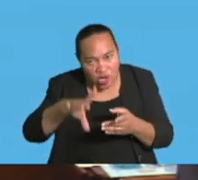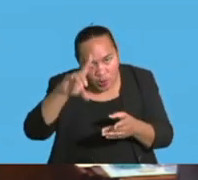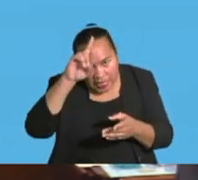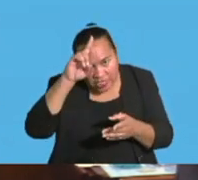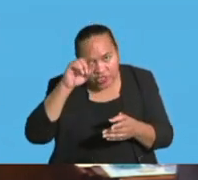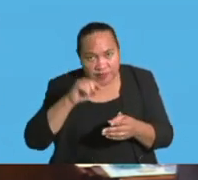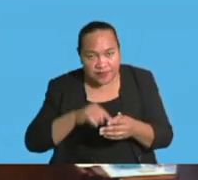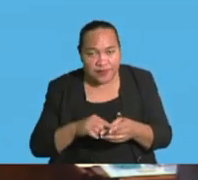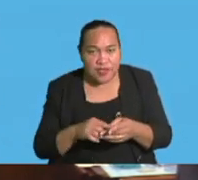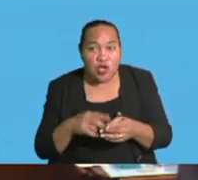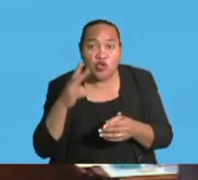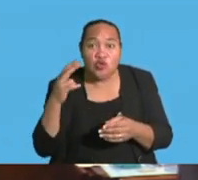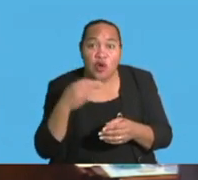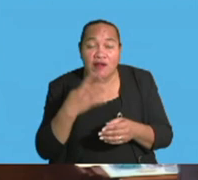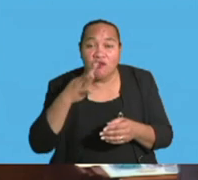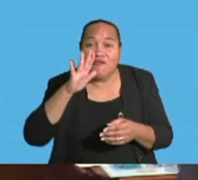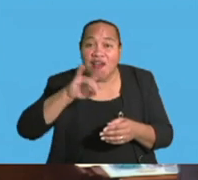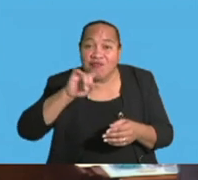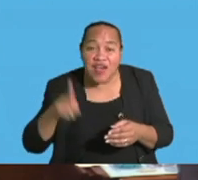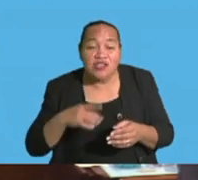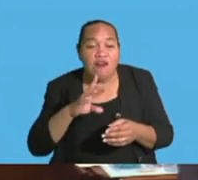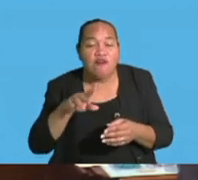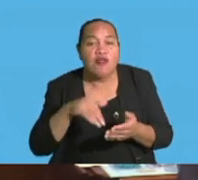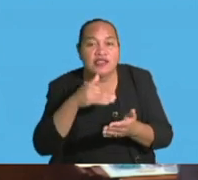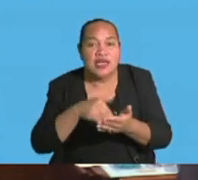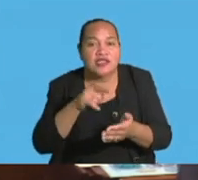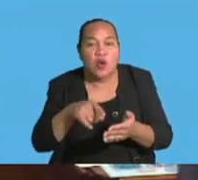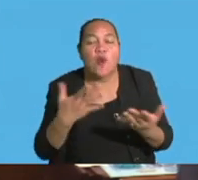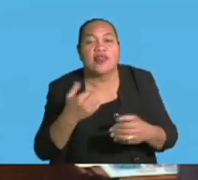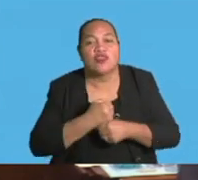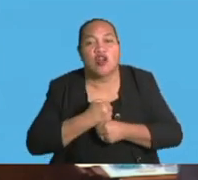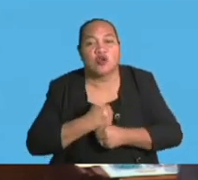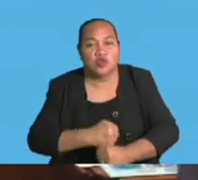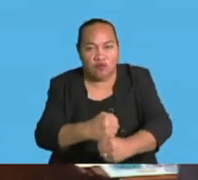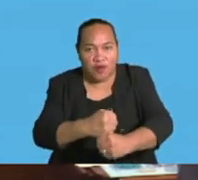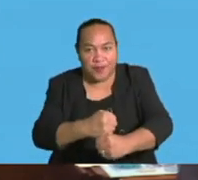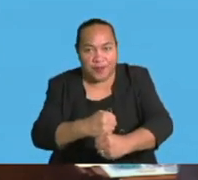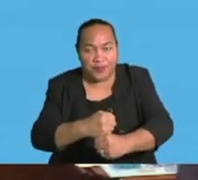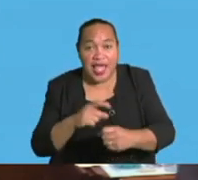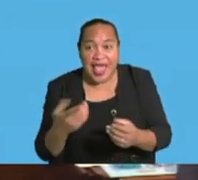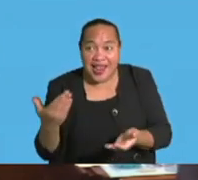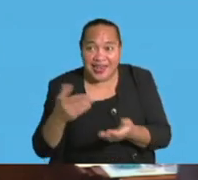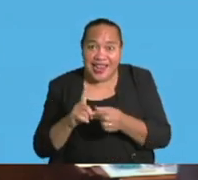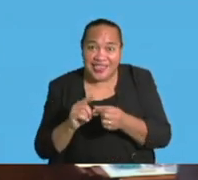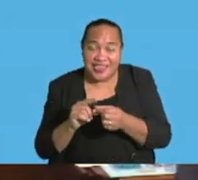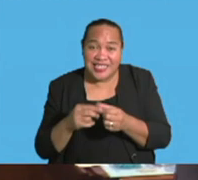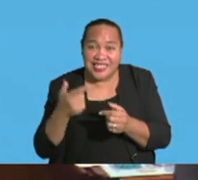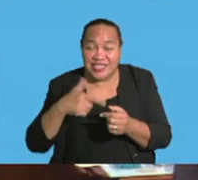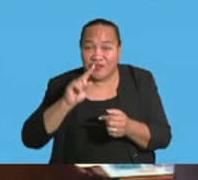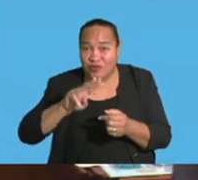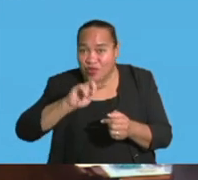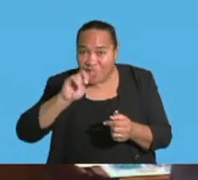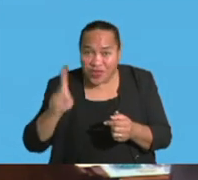comprises $245,000 for the Forestry Training Center at Dole Suba, and an additional $72,000 for Fiji's forest